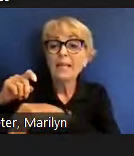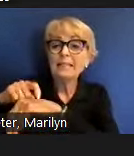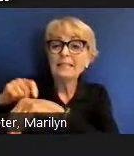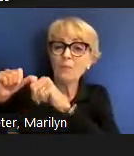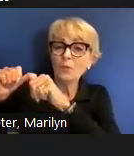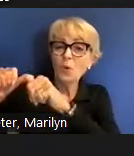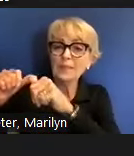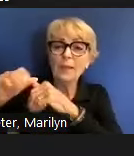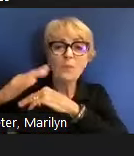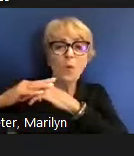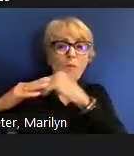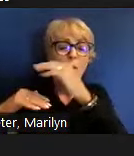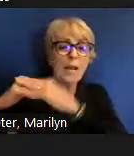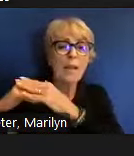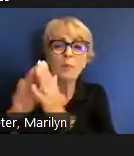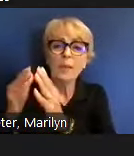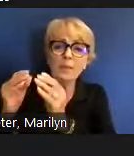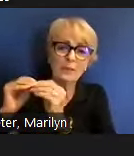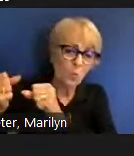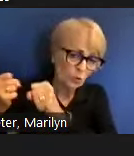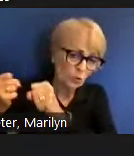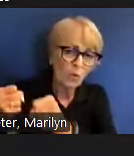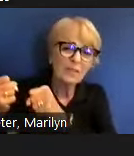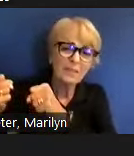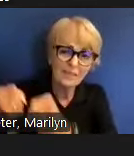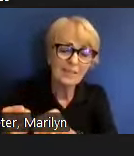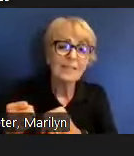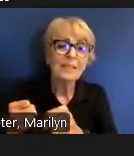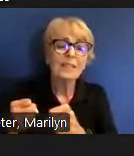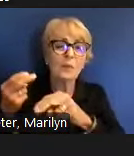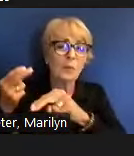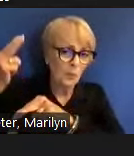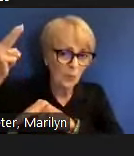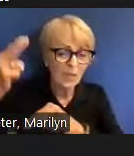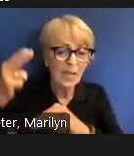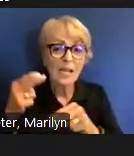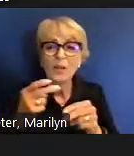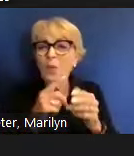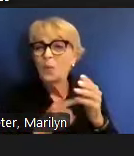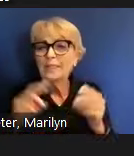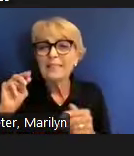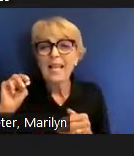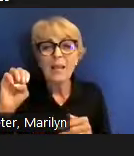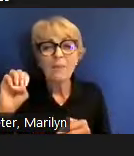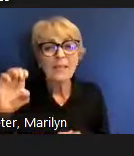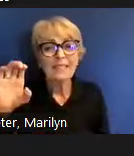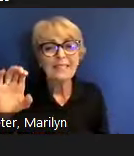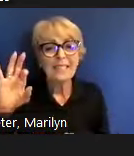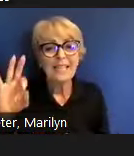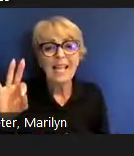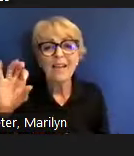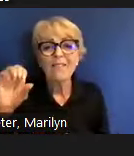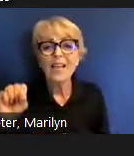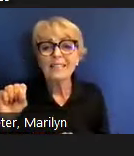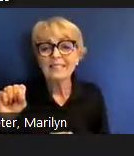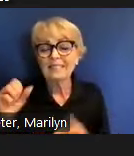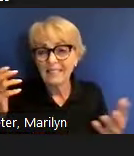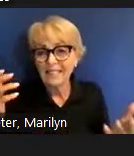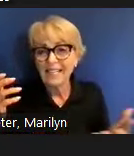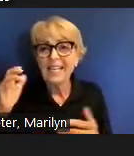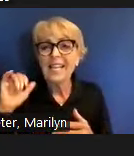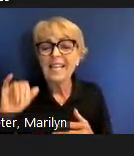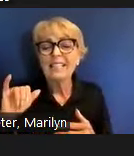gets stronger and stronger and stronger. And so what is ME/CFS? And basically, ME/CFS is thought to